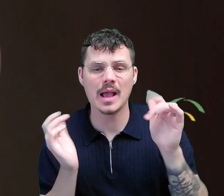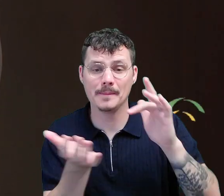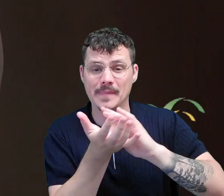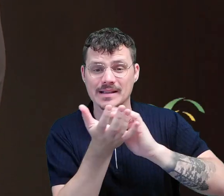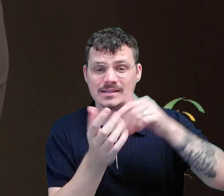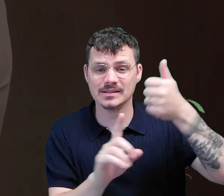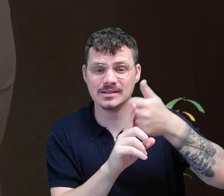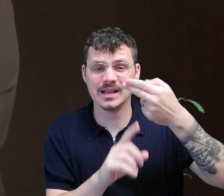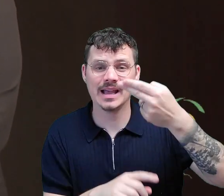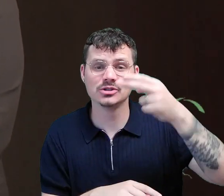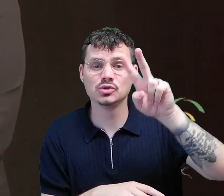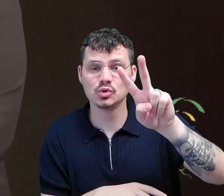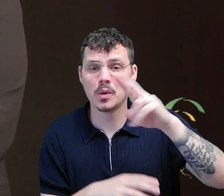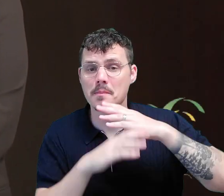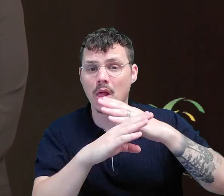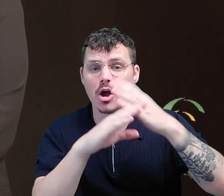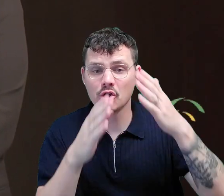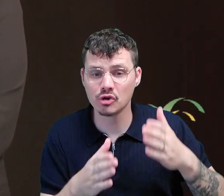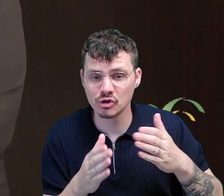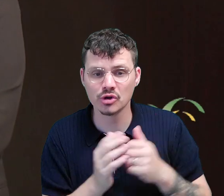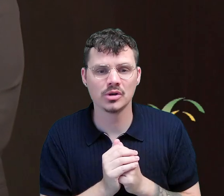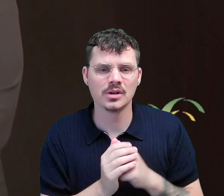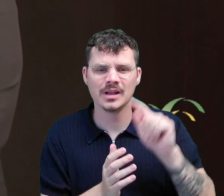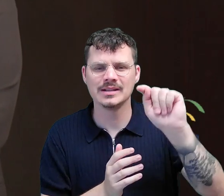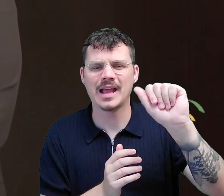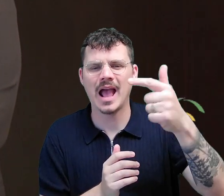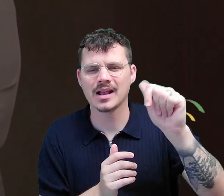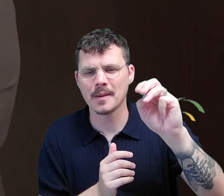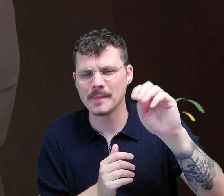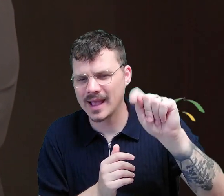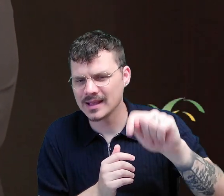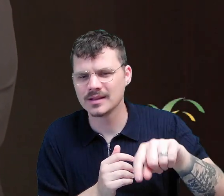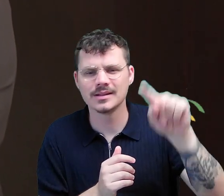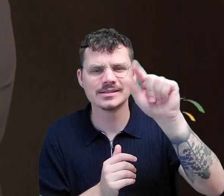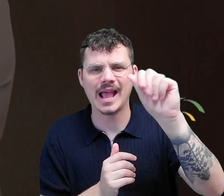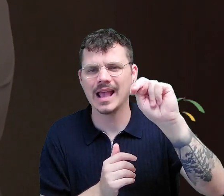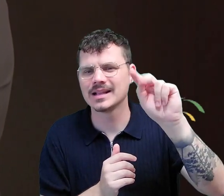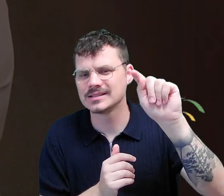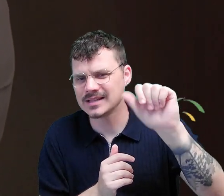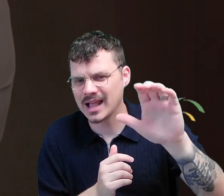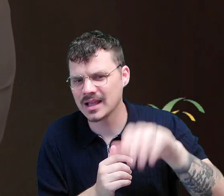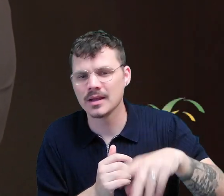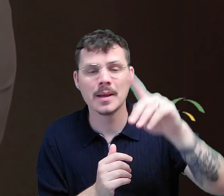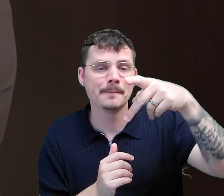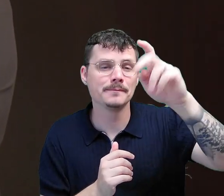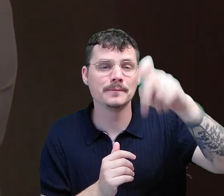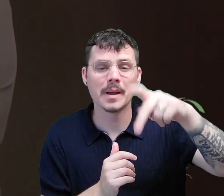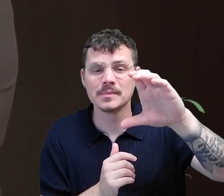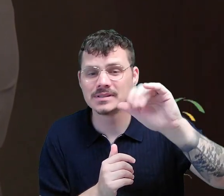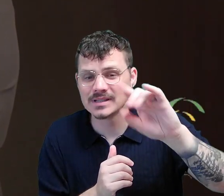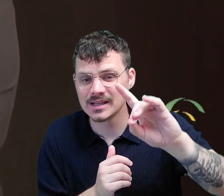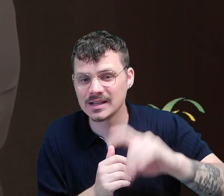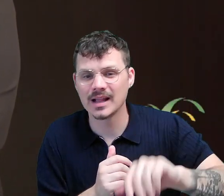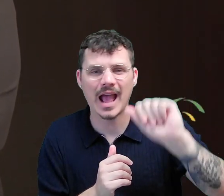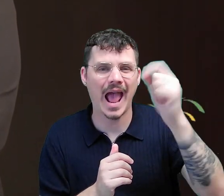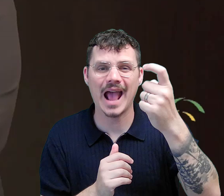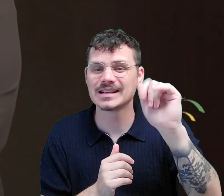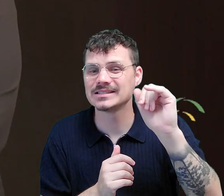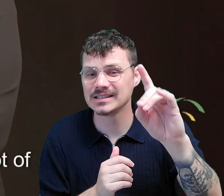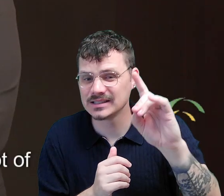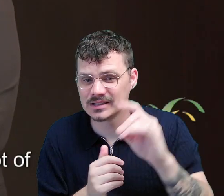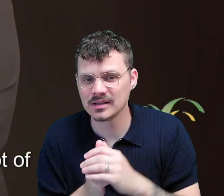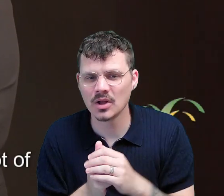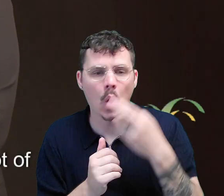medicines like H2 blockers, like Tagamet, Zantac, or Pepcid or Axid,